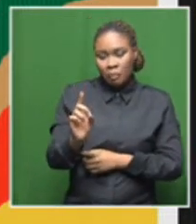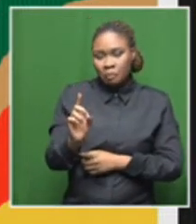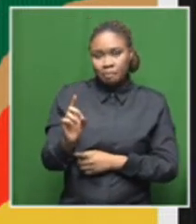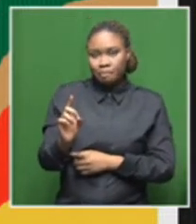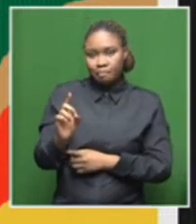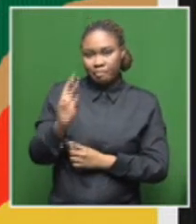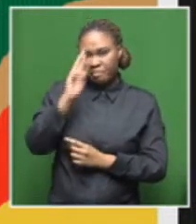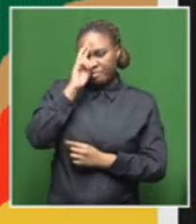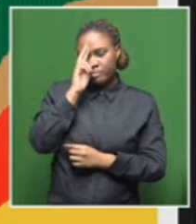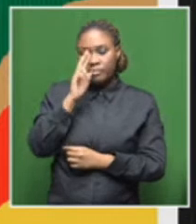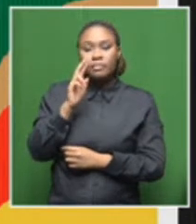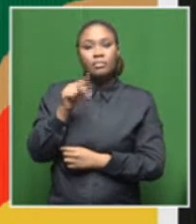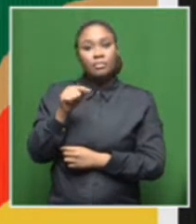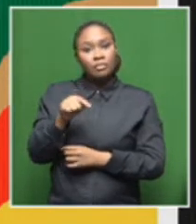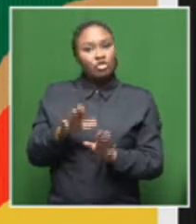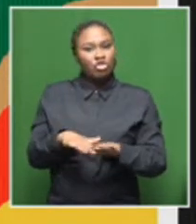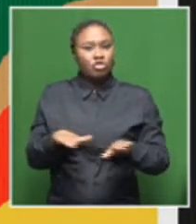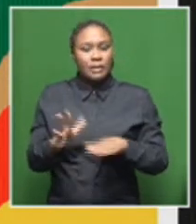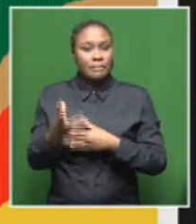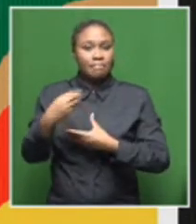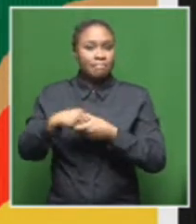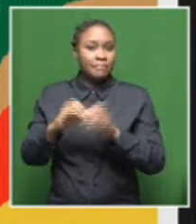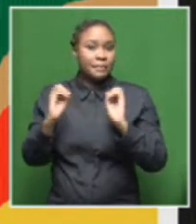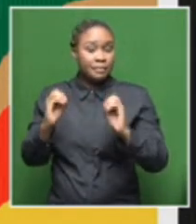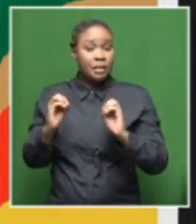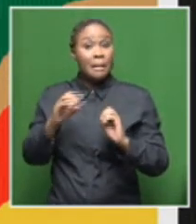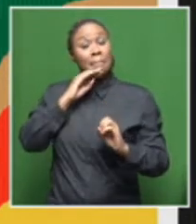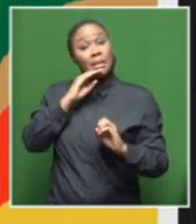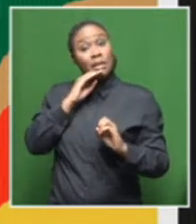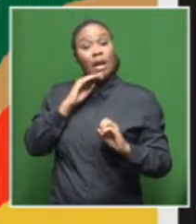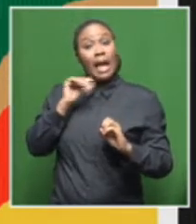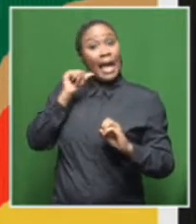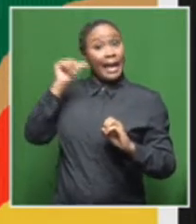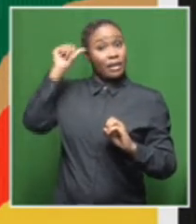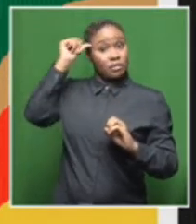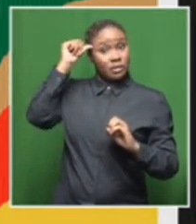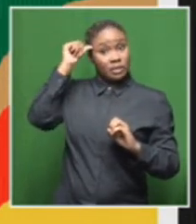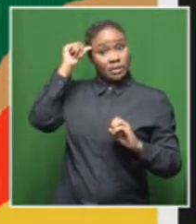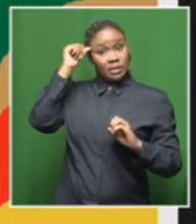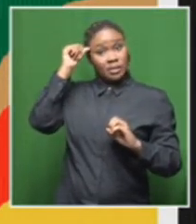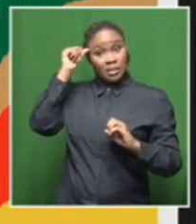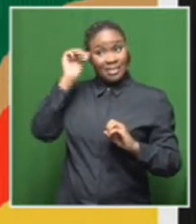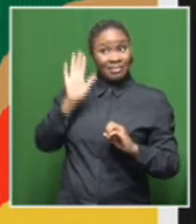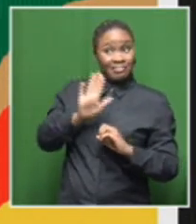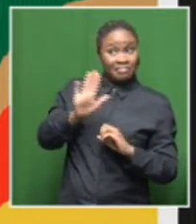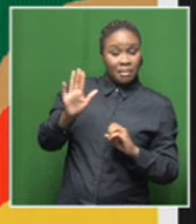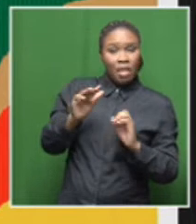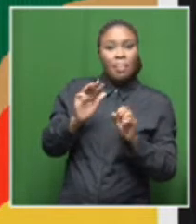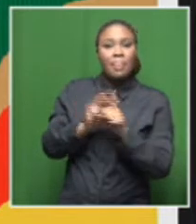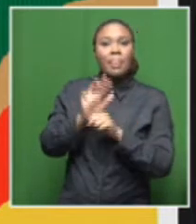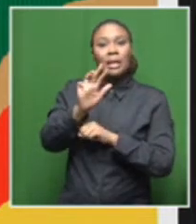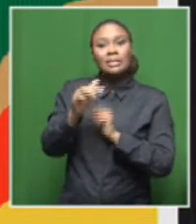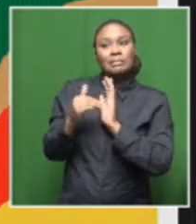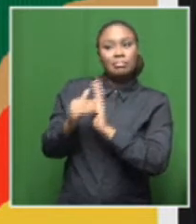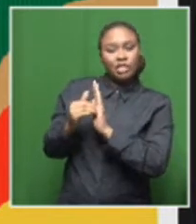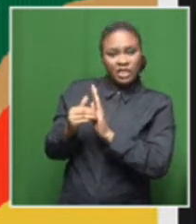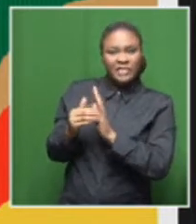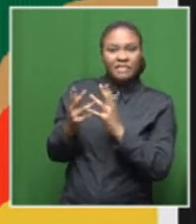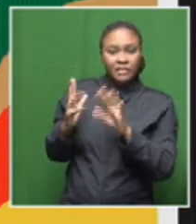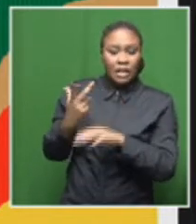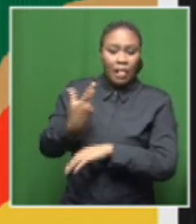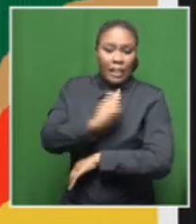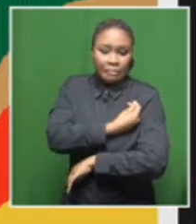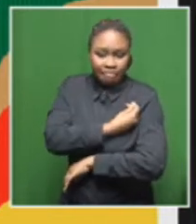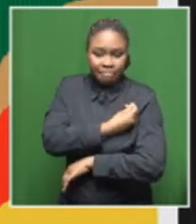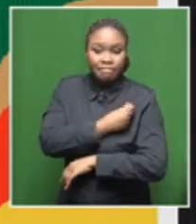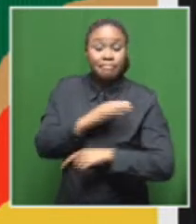18. But 19 million adults are vaccinated with at least one dose of Johnson & Johnson or